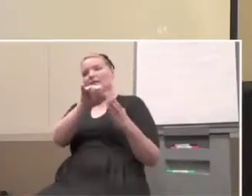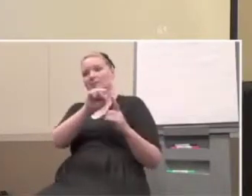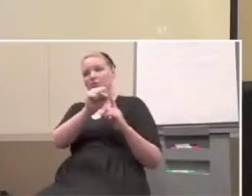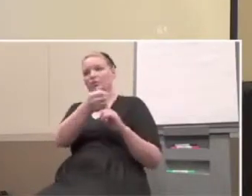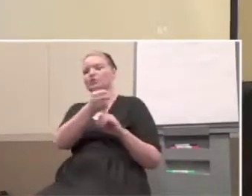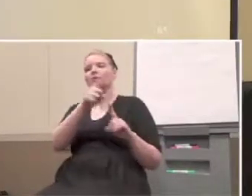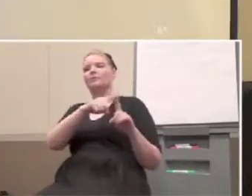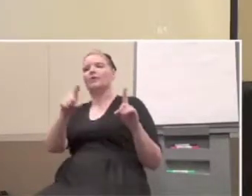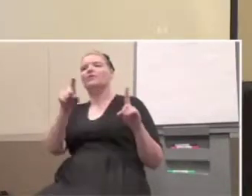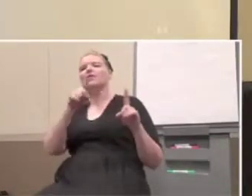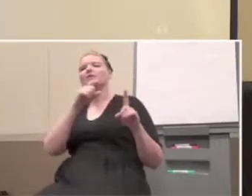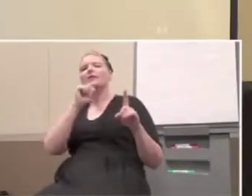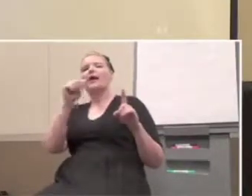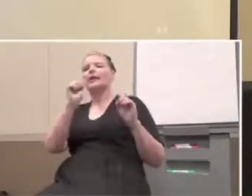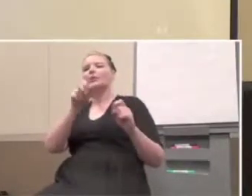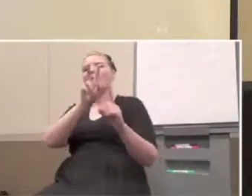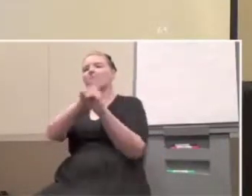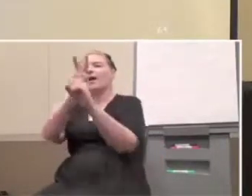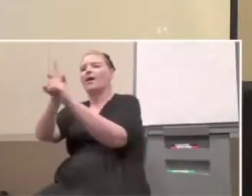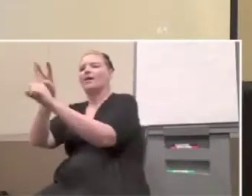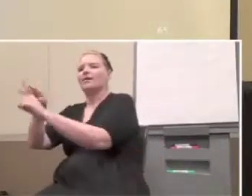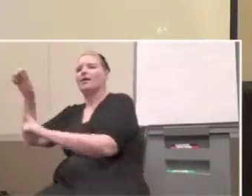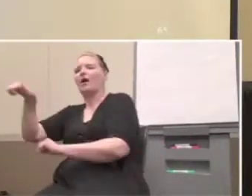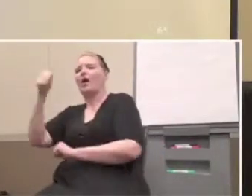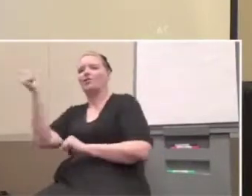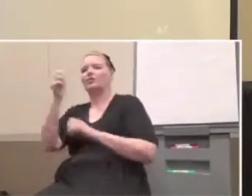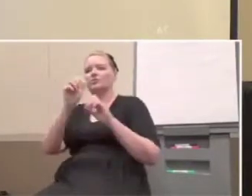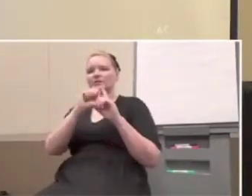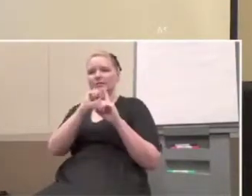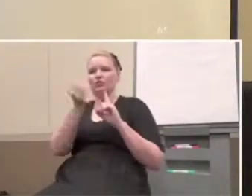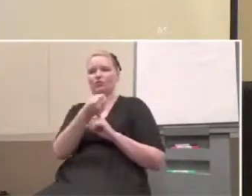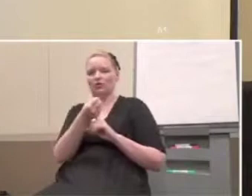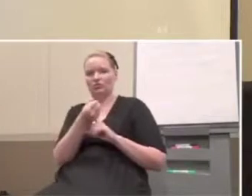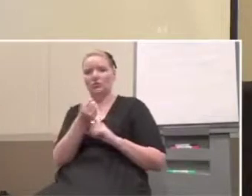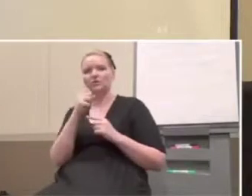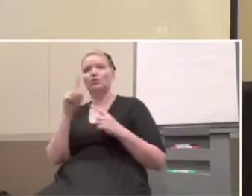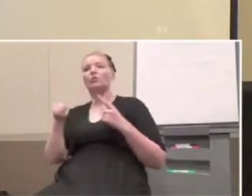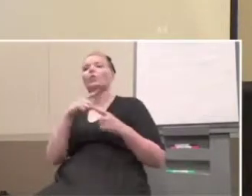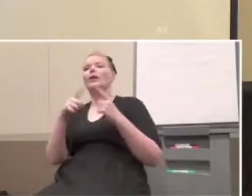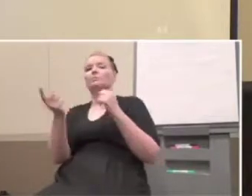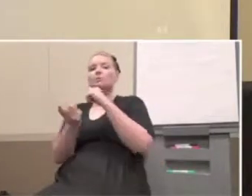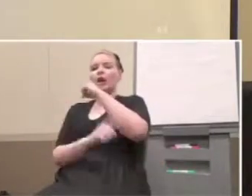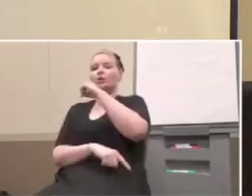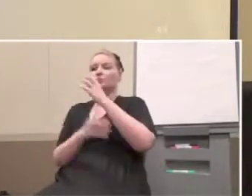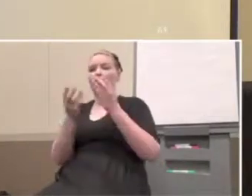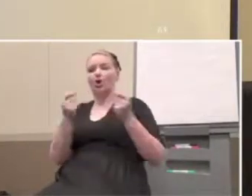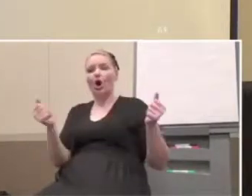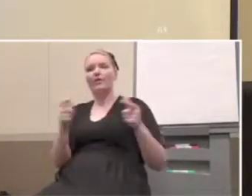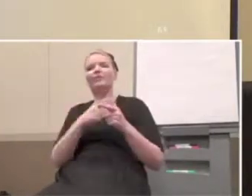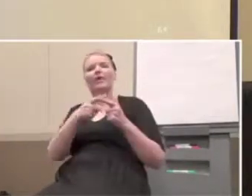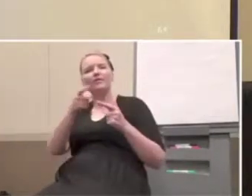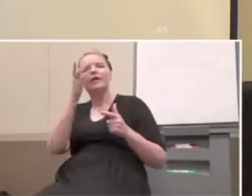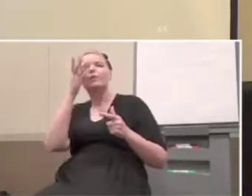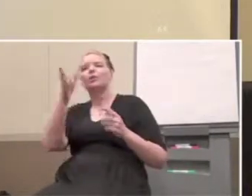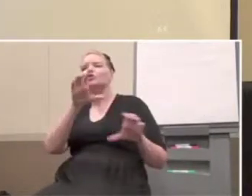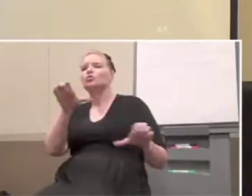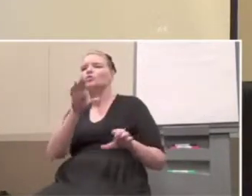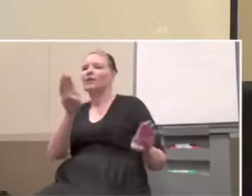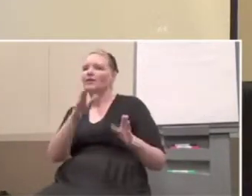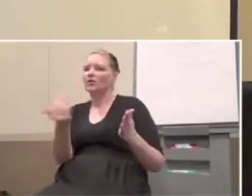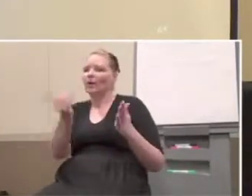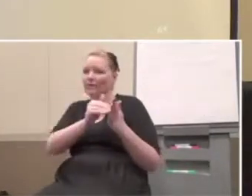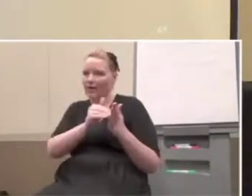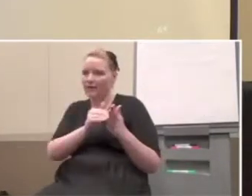they don't generalize it to other situations. And after the threat of punishment is gone, they go back to the behavior.